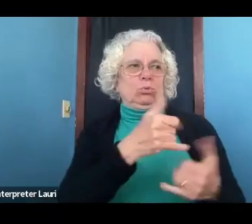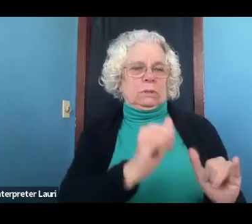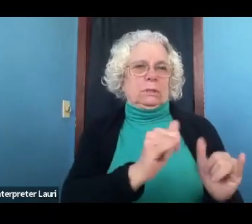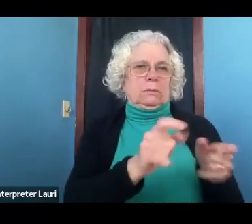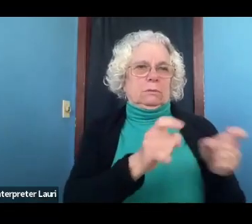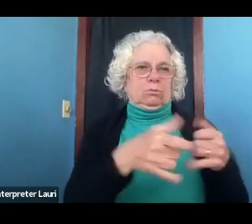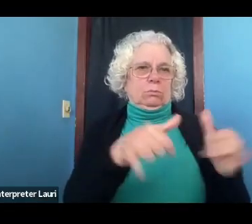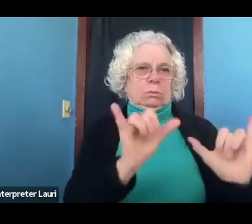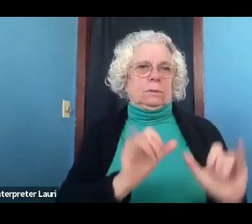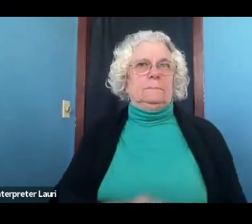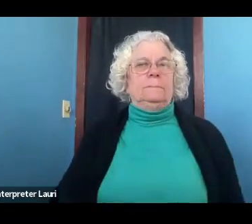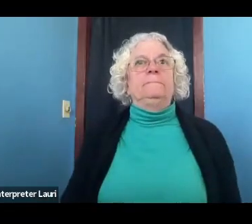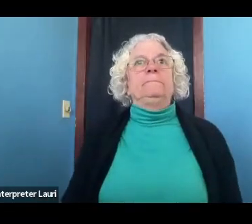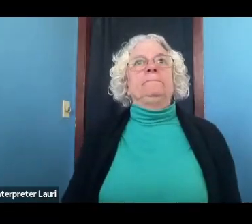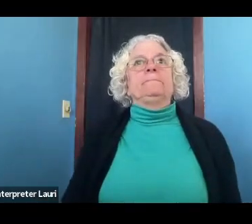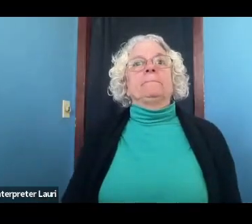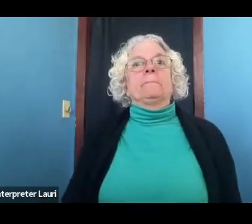learn.